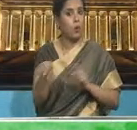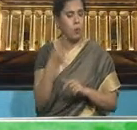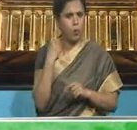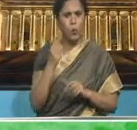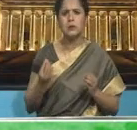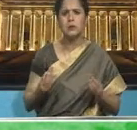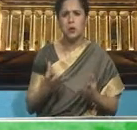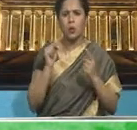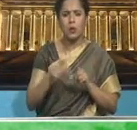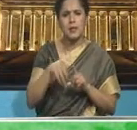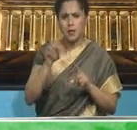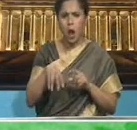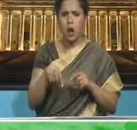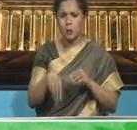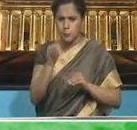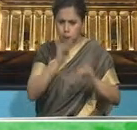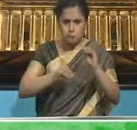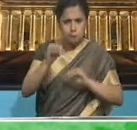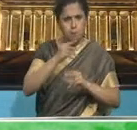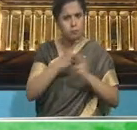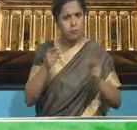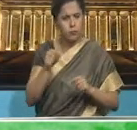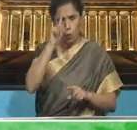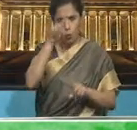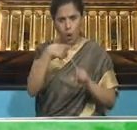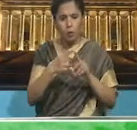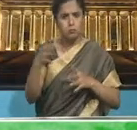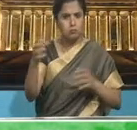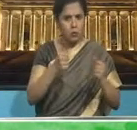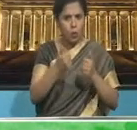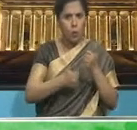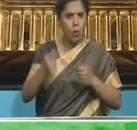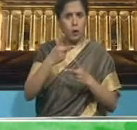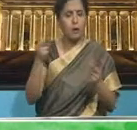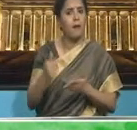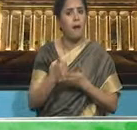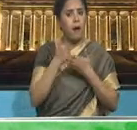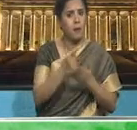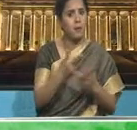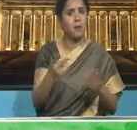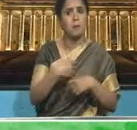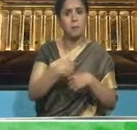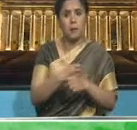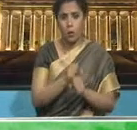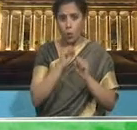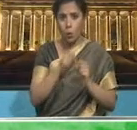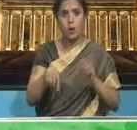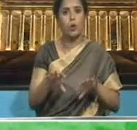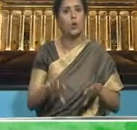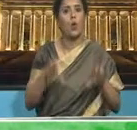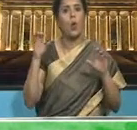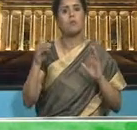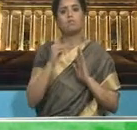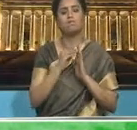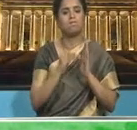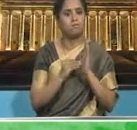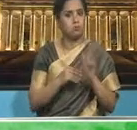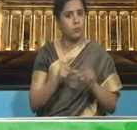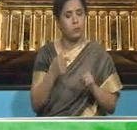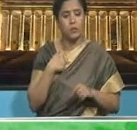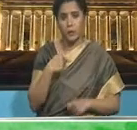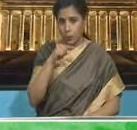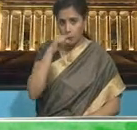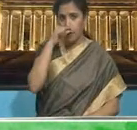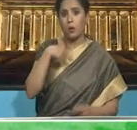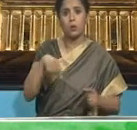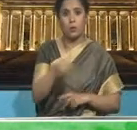draft, and other experts and officers who helped in making of the Constitution. We are proud